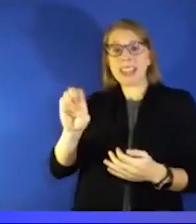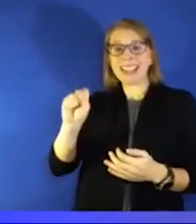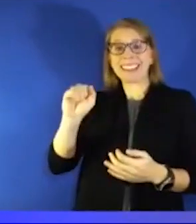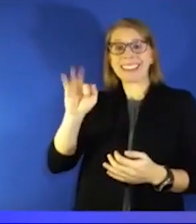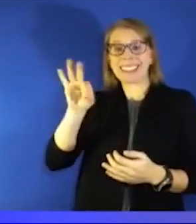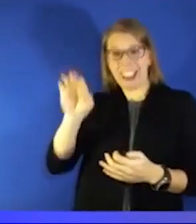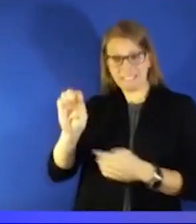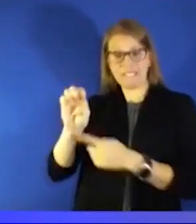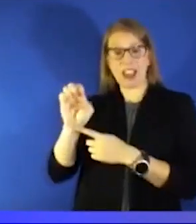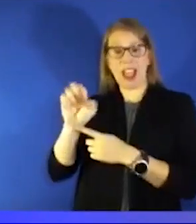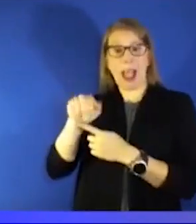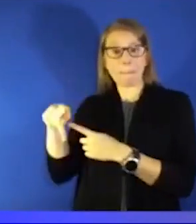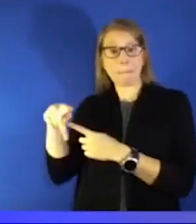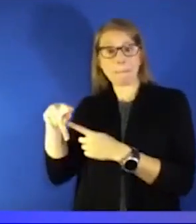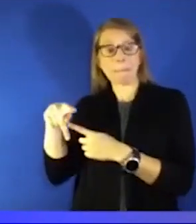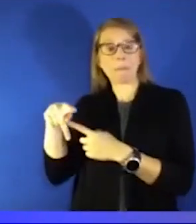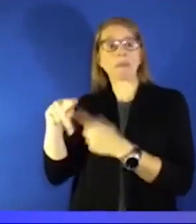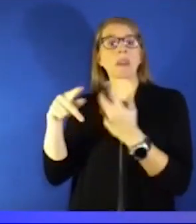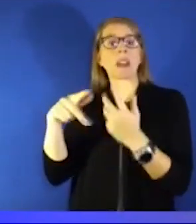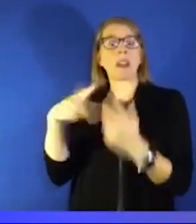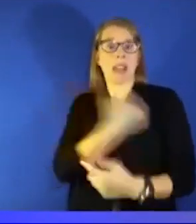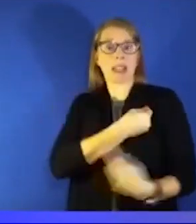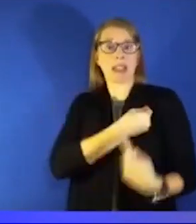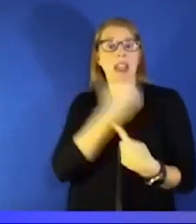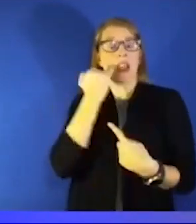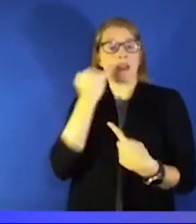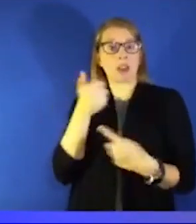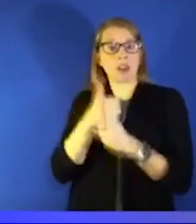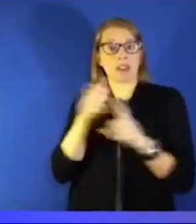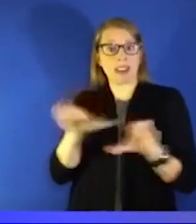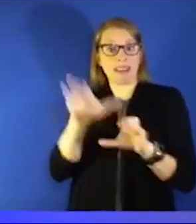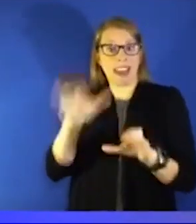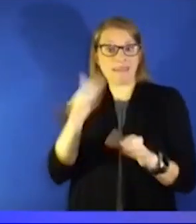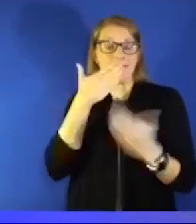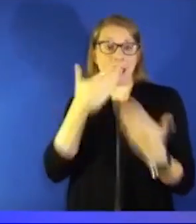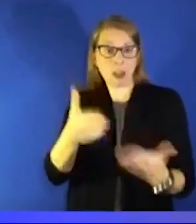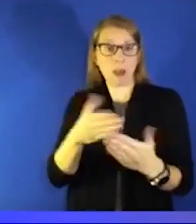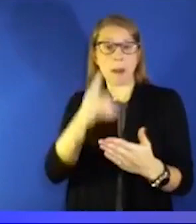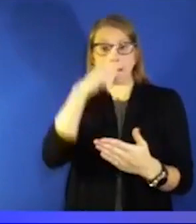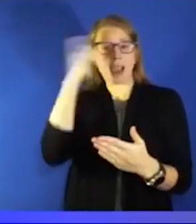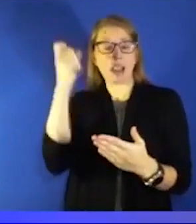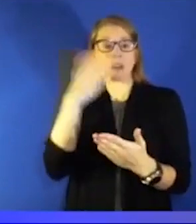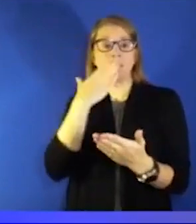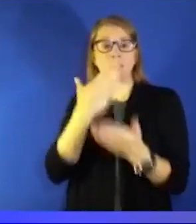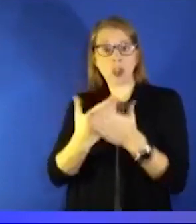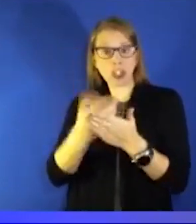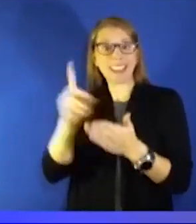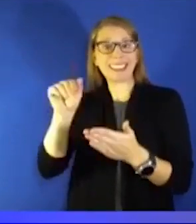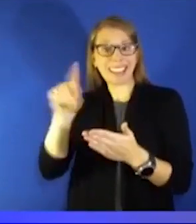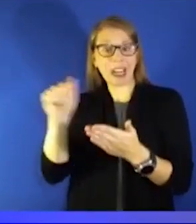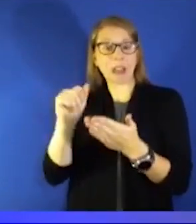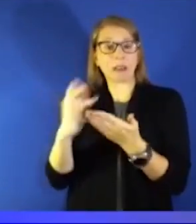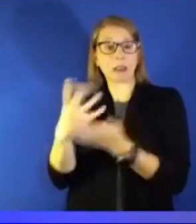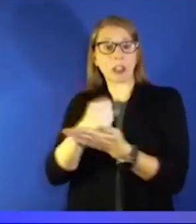their phone who's been vaccinated. And if you've done that, thank you, because it's producing some really nice data. There are